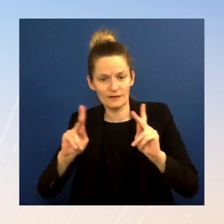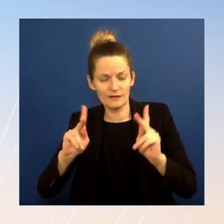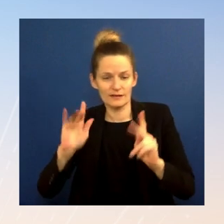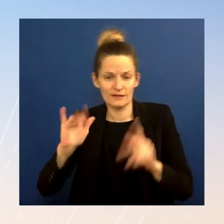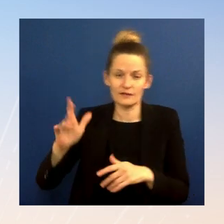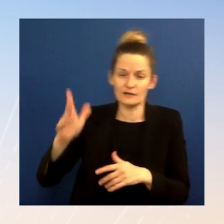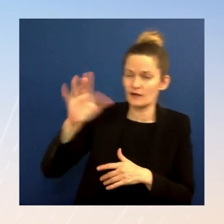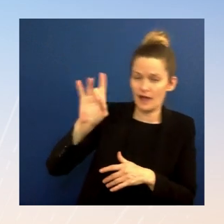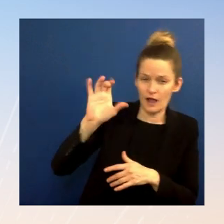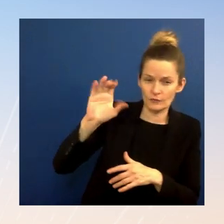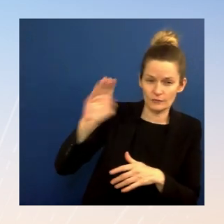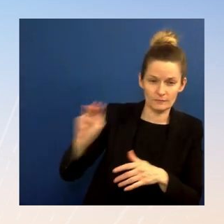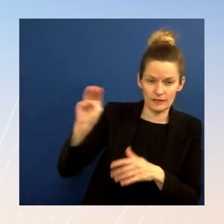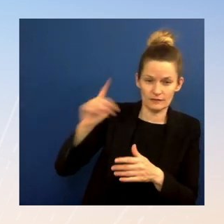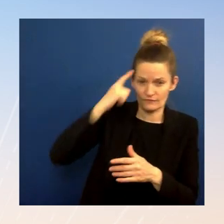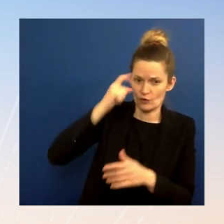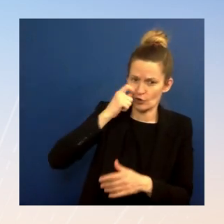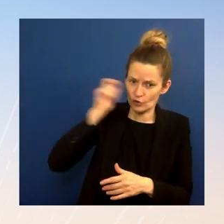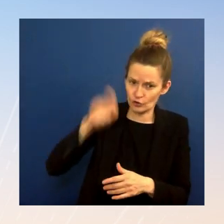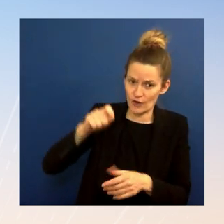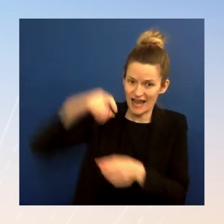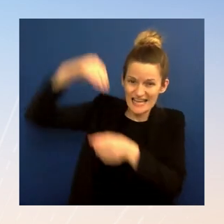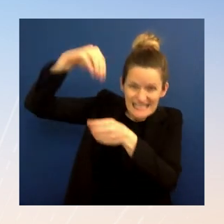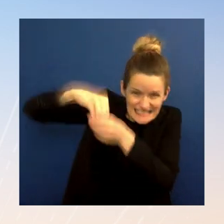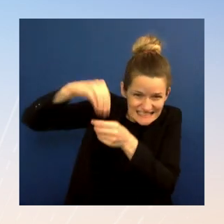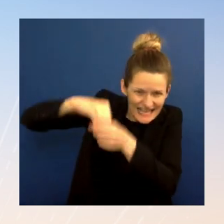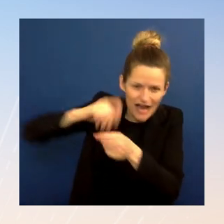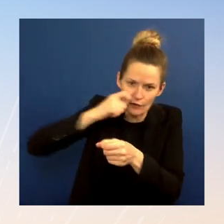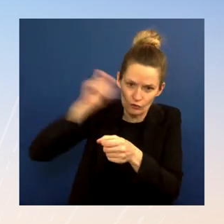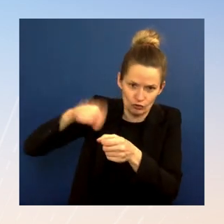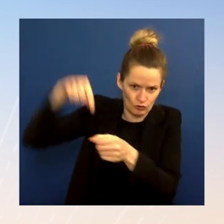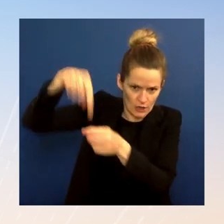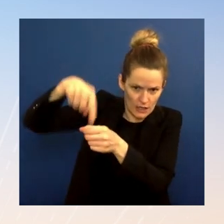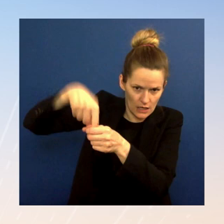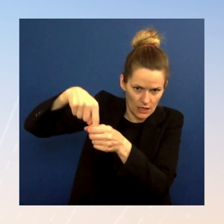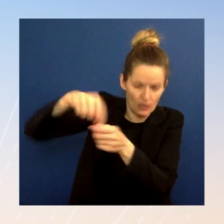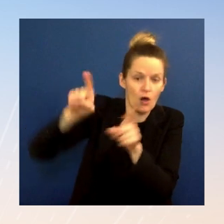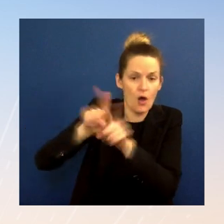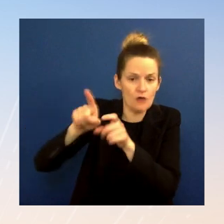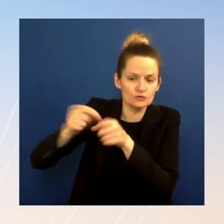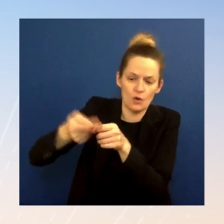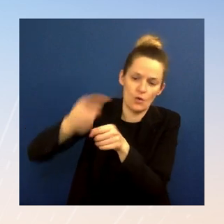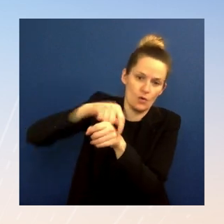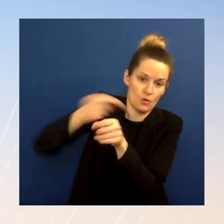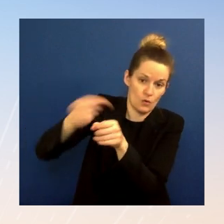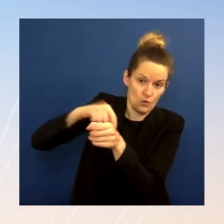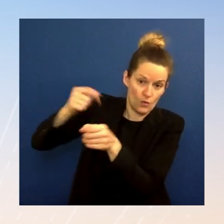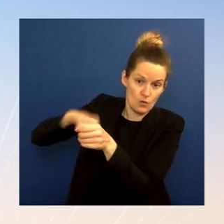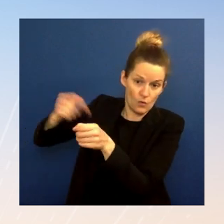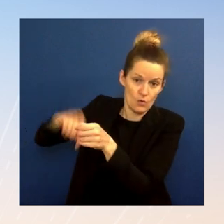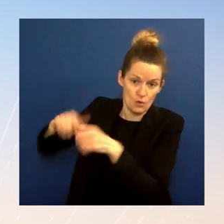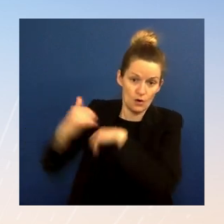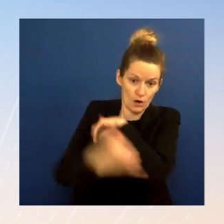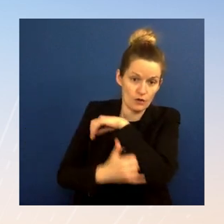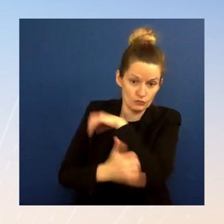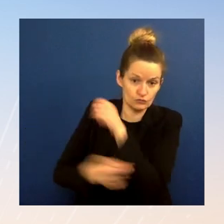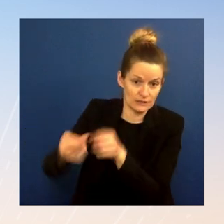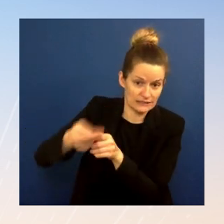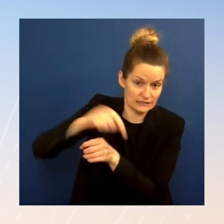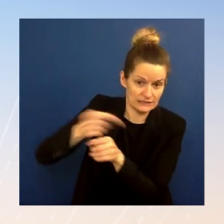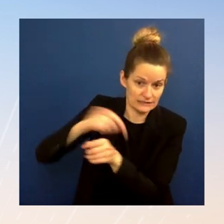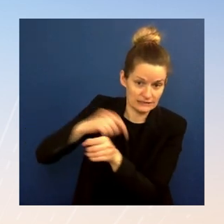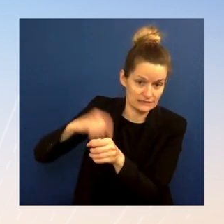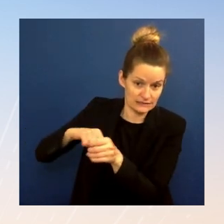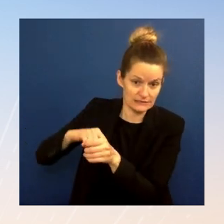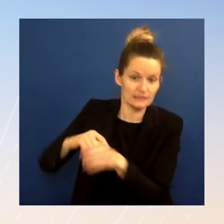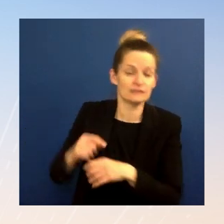is going to help provide support to refugees, 3 million in 3 weeks, which is a startling number, that are going